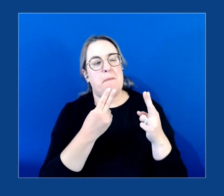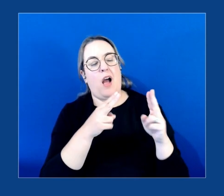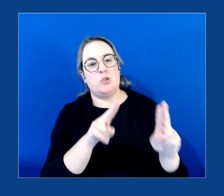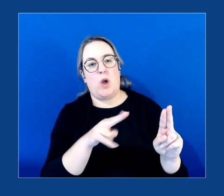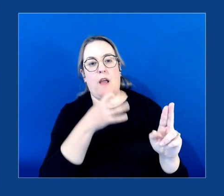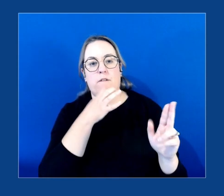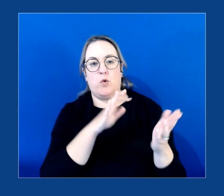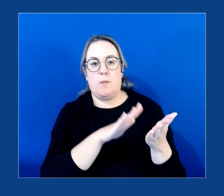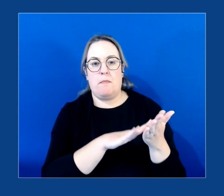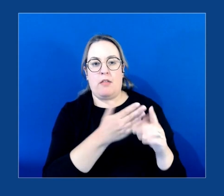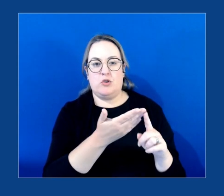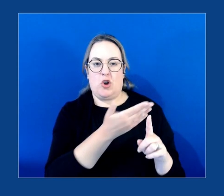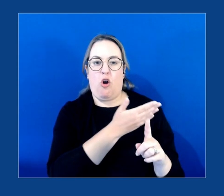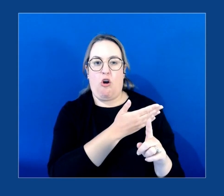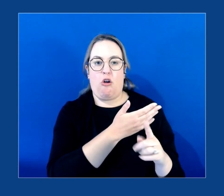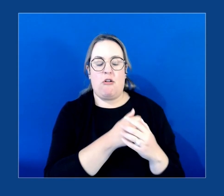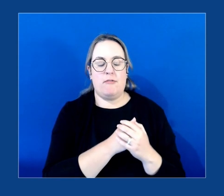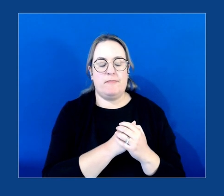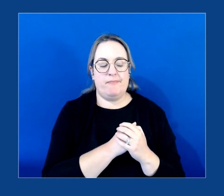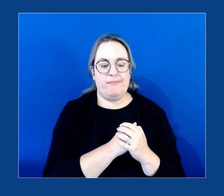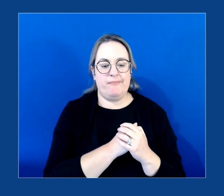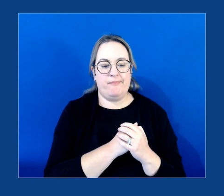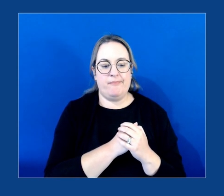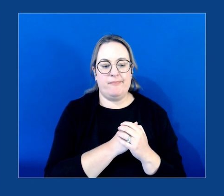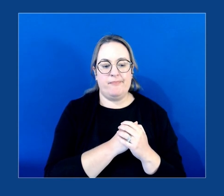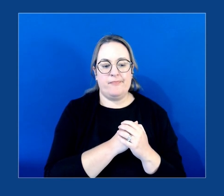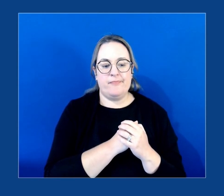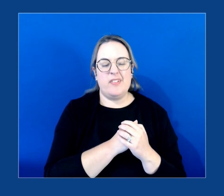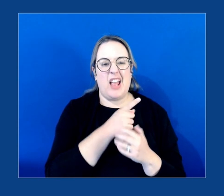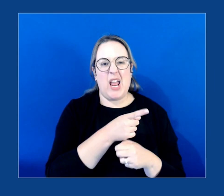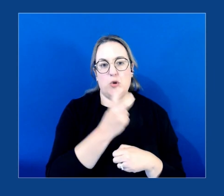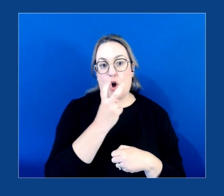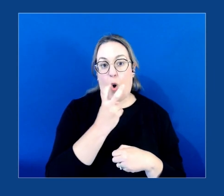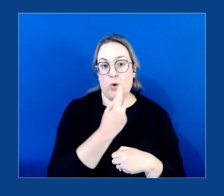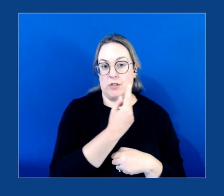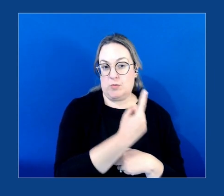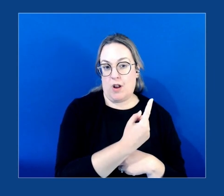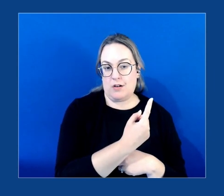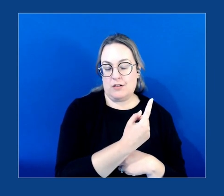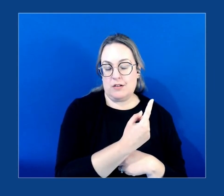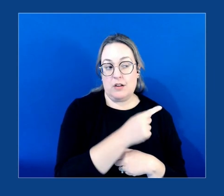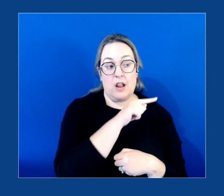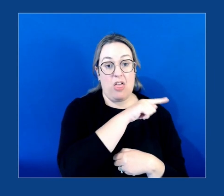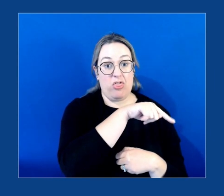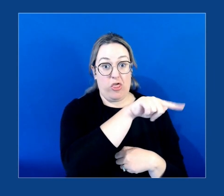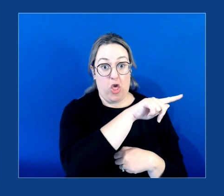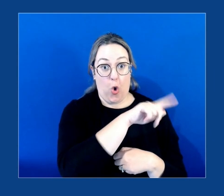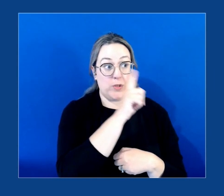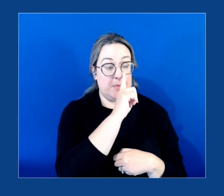man. And they really told me we need to